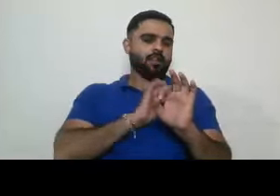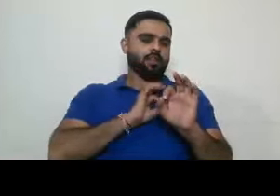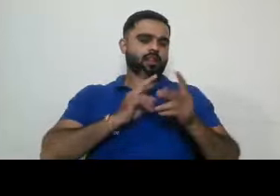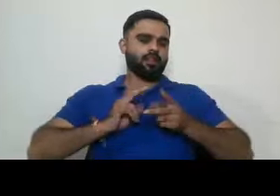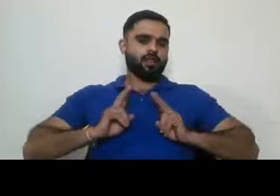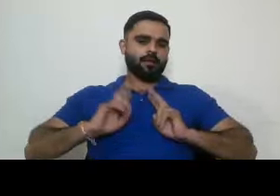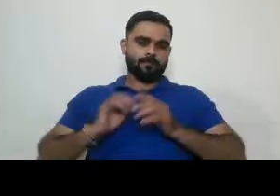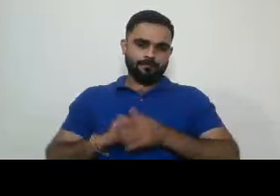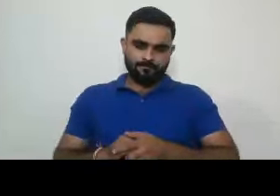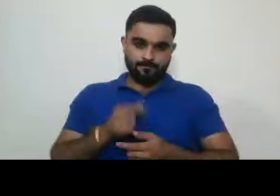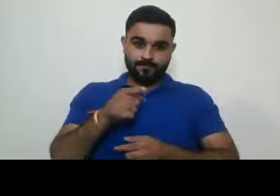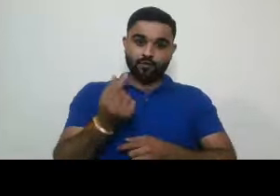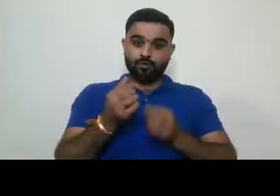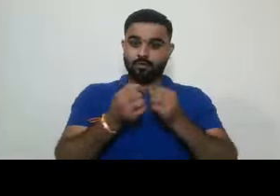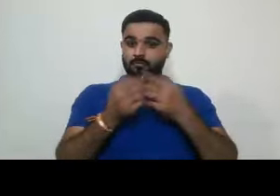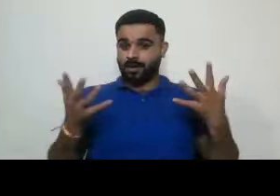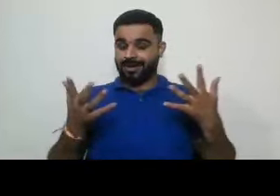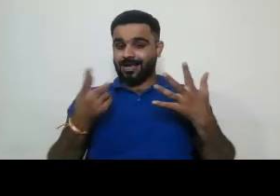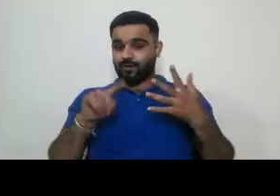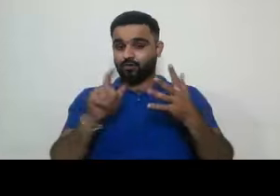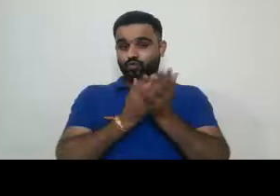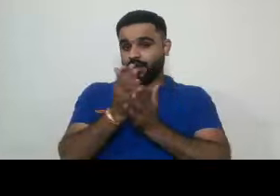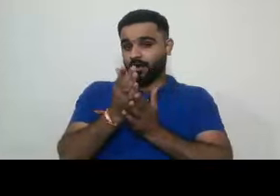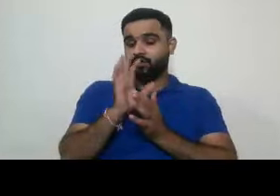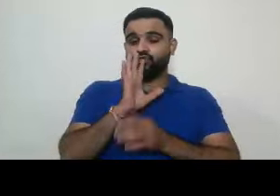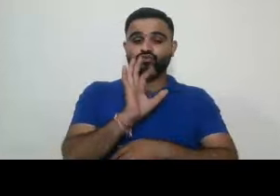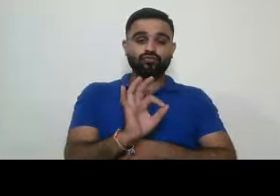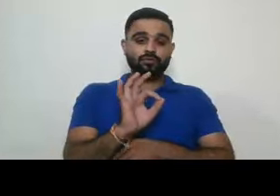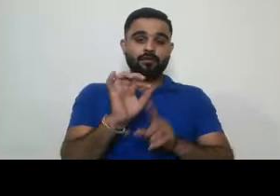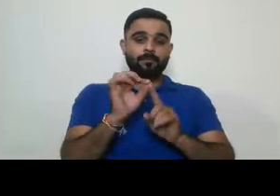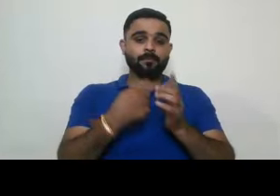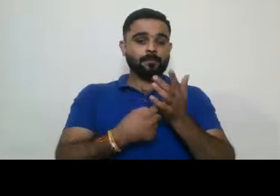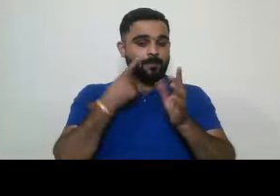responses. It can do a lot, but with the right prompts. Very true, Priya.